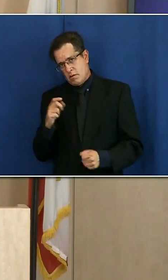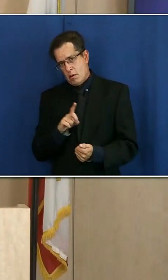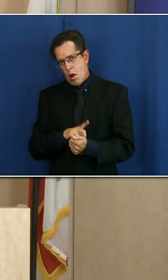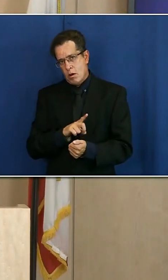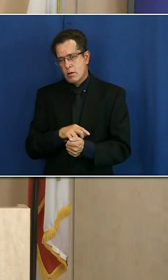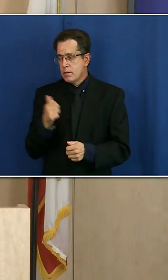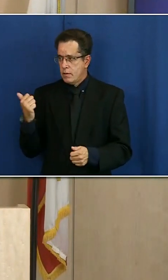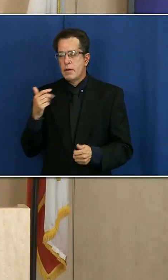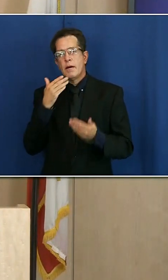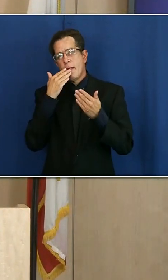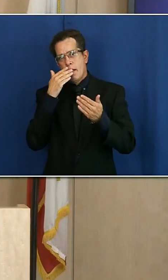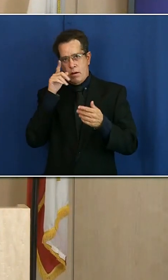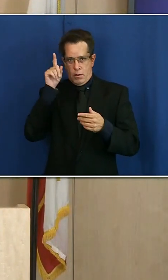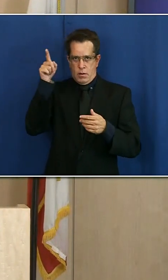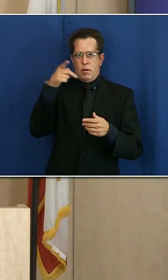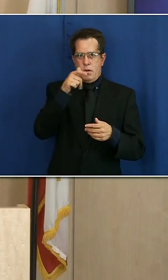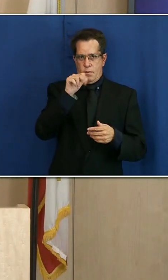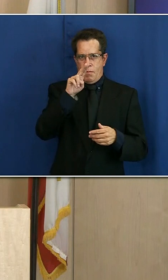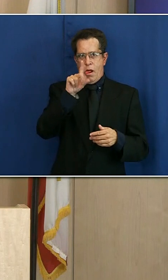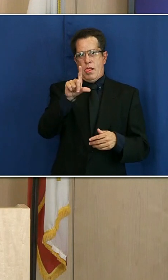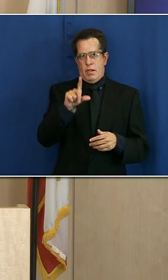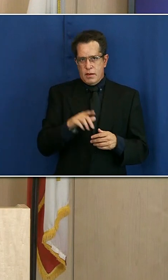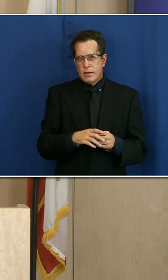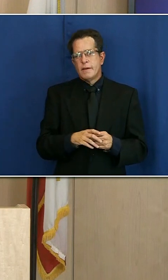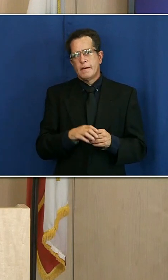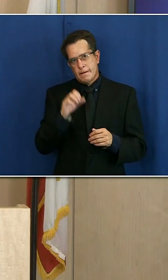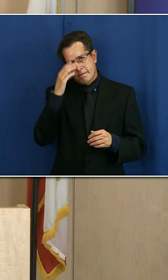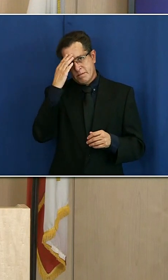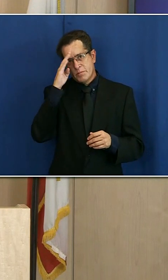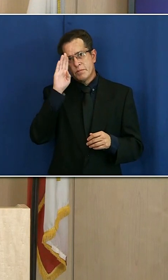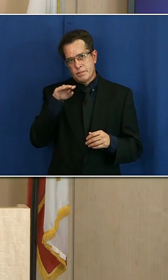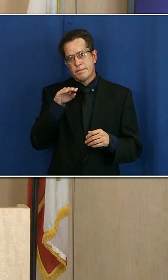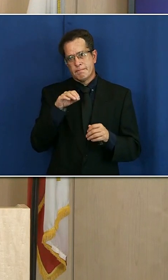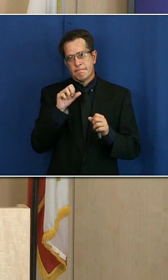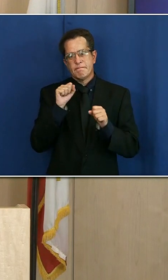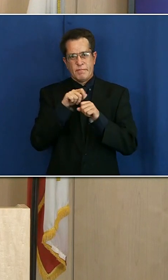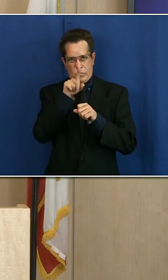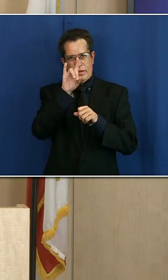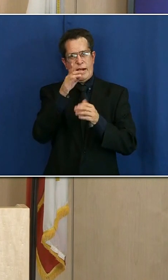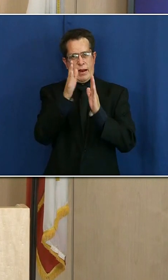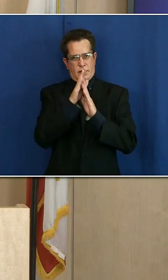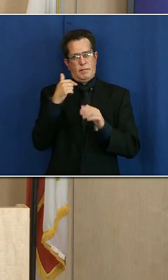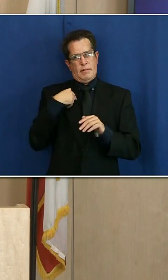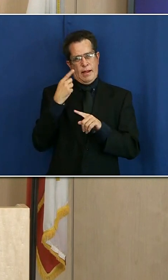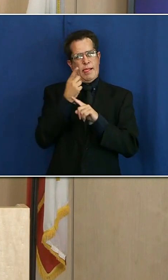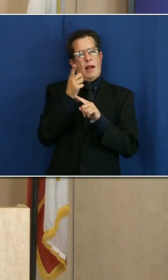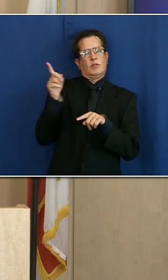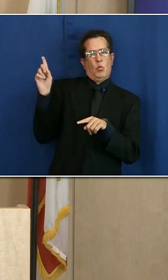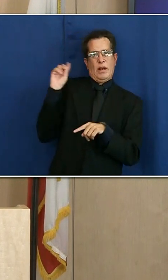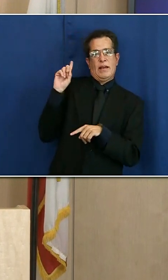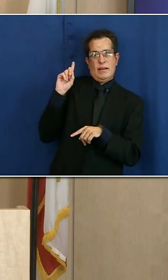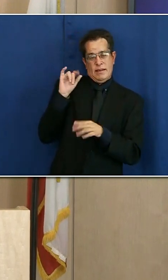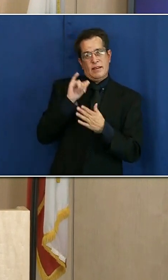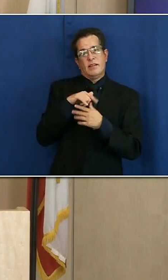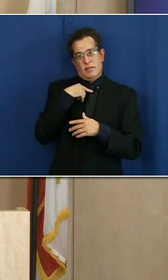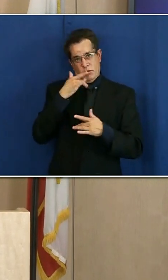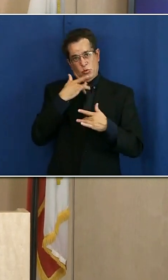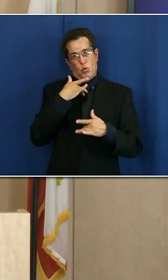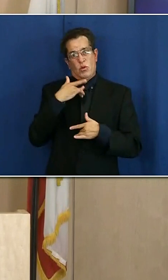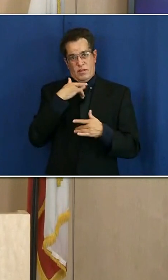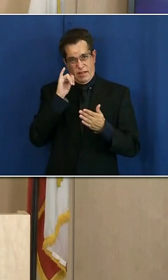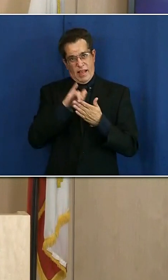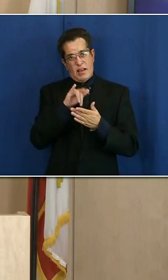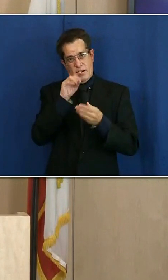Yes, thanks, Paul, for that question. And I know that's a follow-up from a question that you asked me, I think, last week. We're concerned about this number